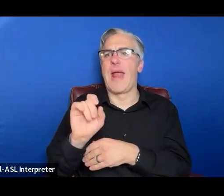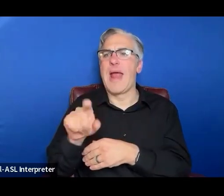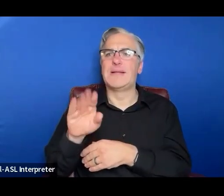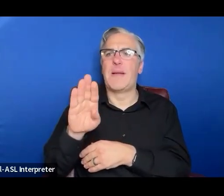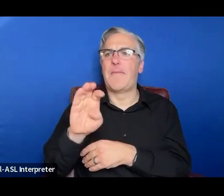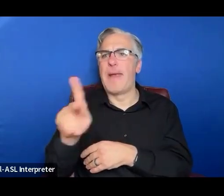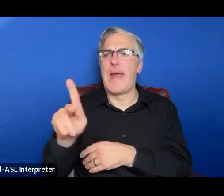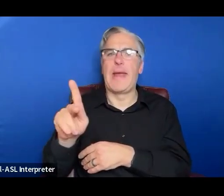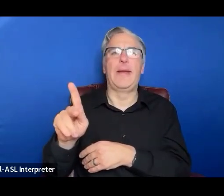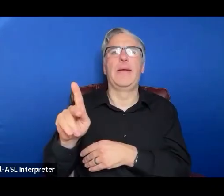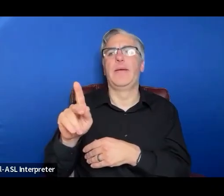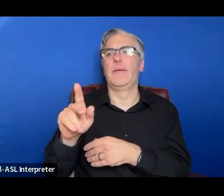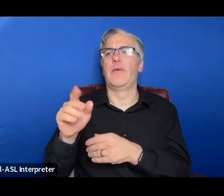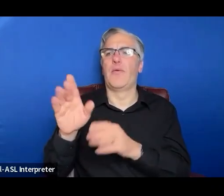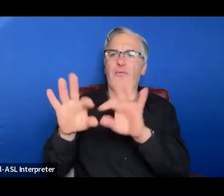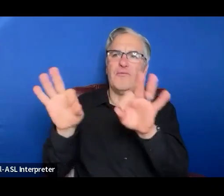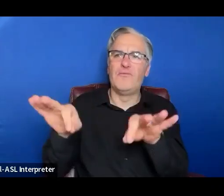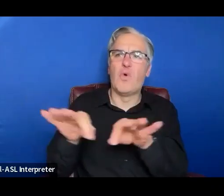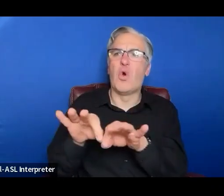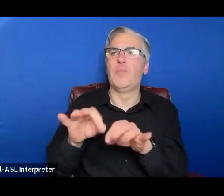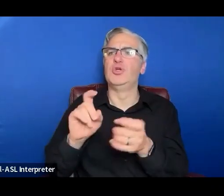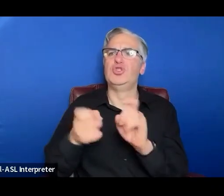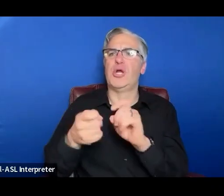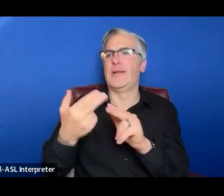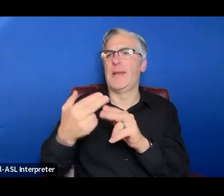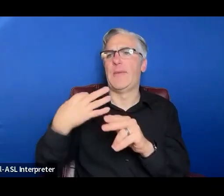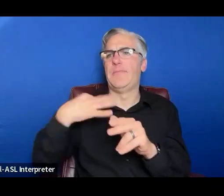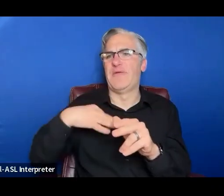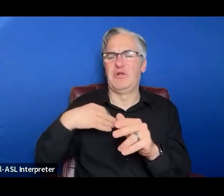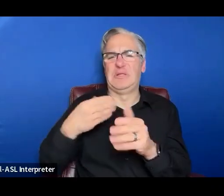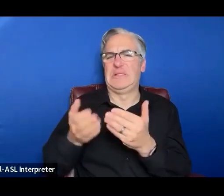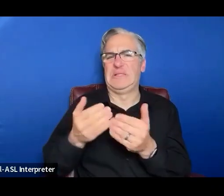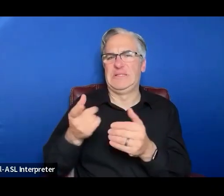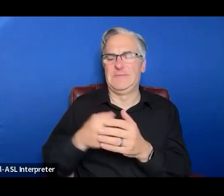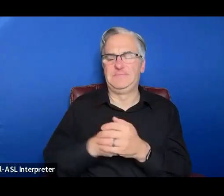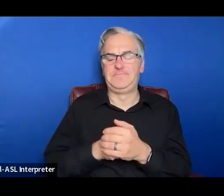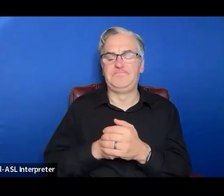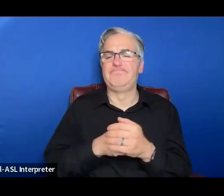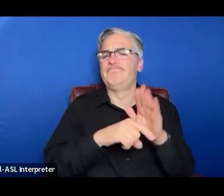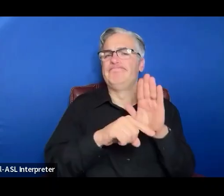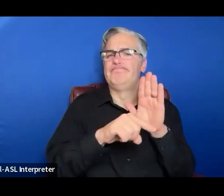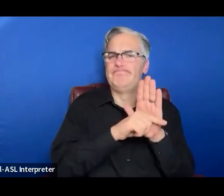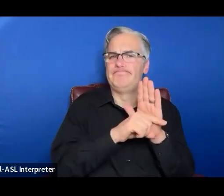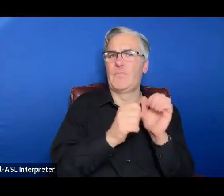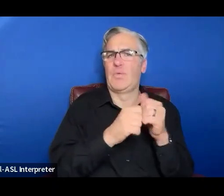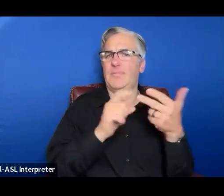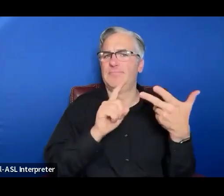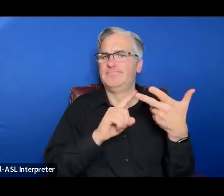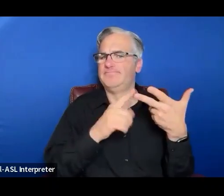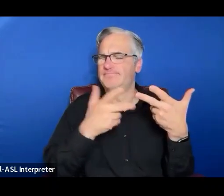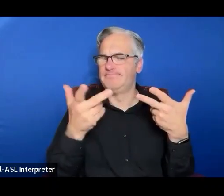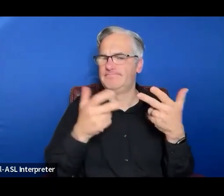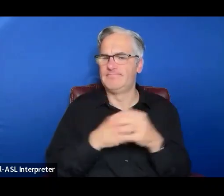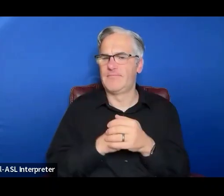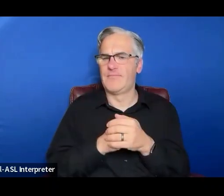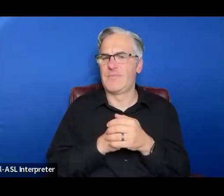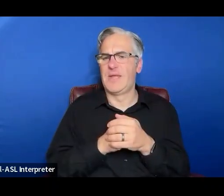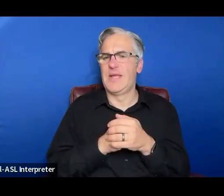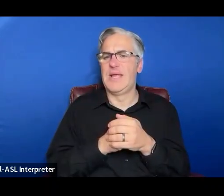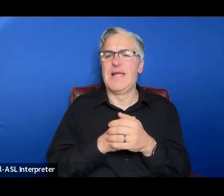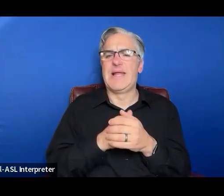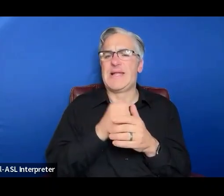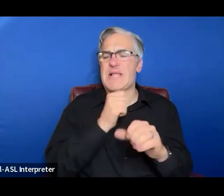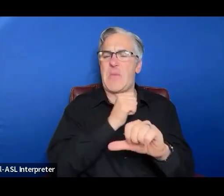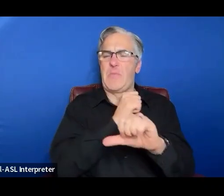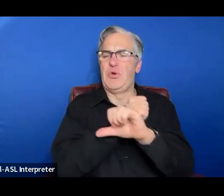and you change the beneficiary and give it to them. The disadvantage to a beneficiary is that it does not protect